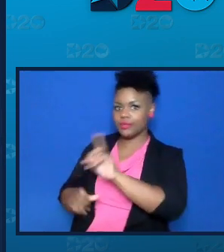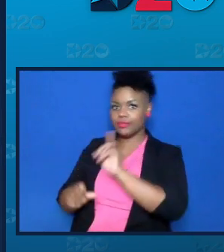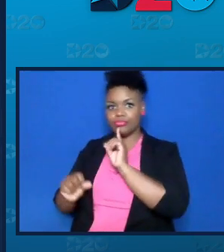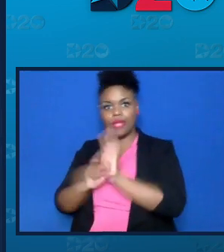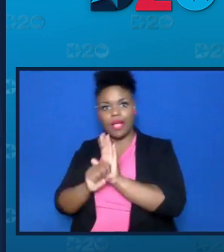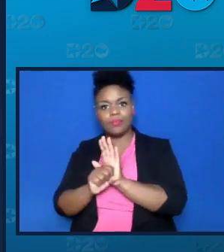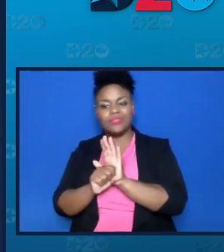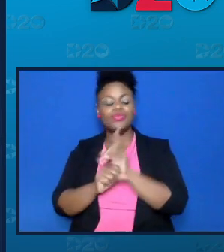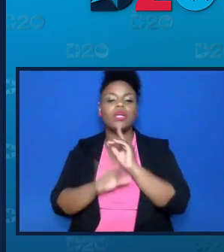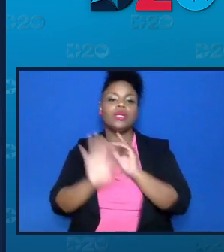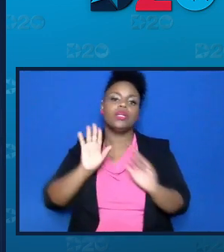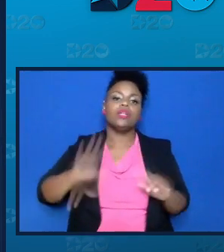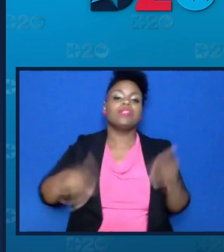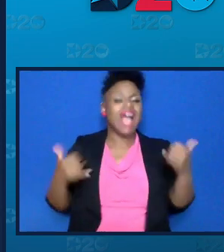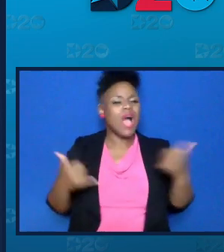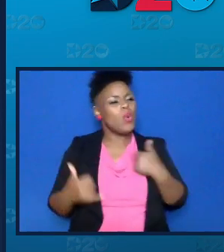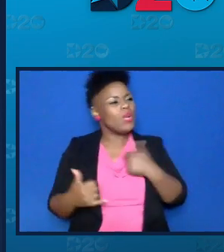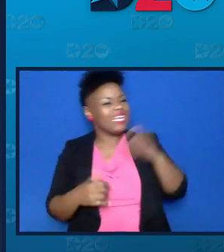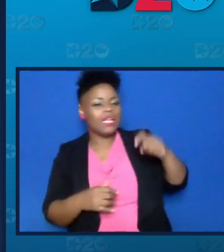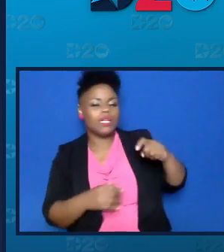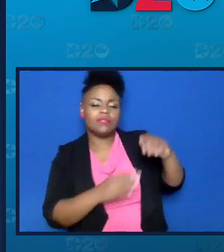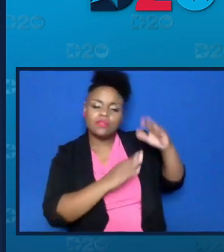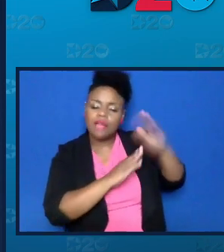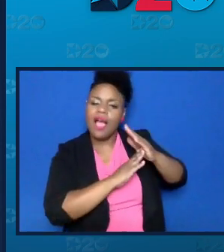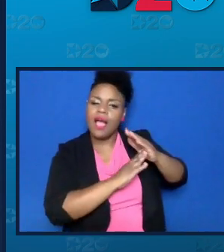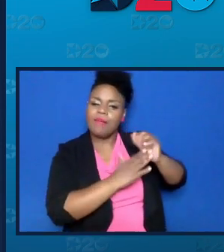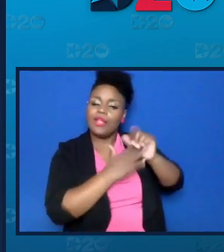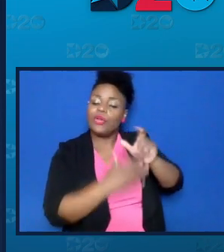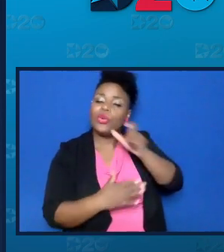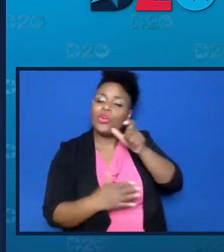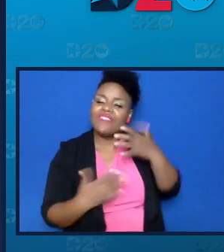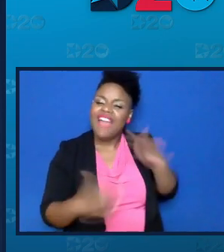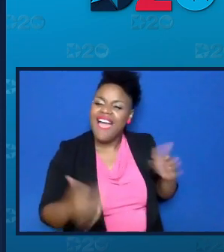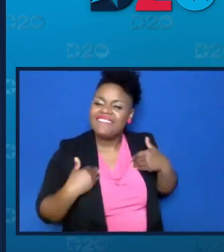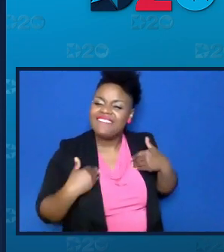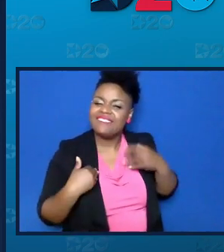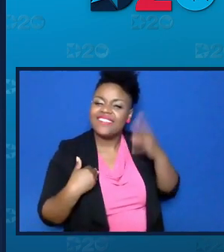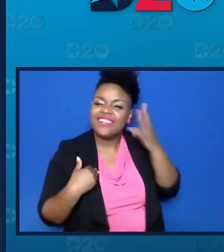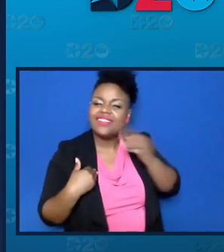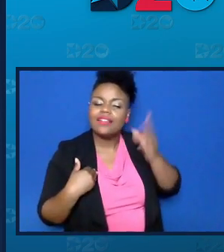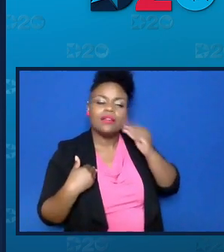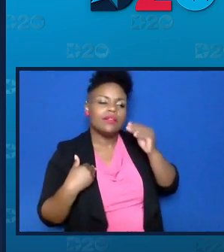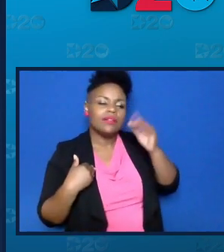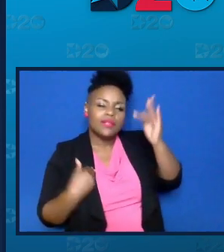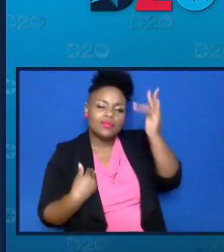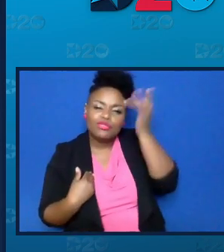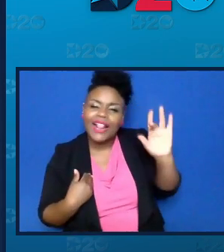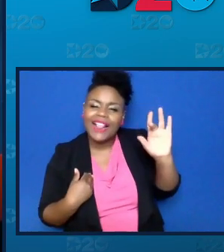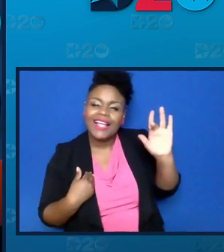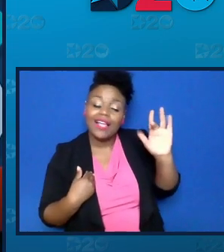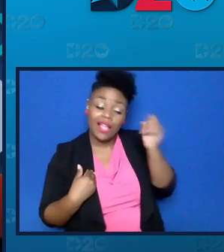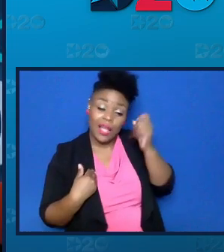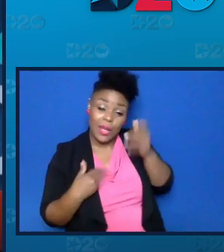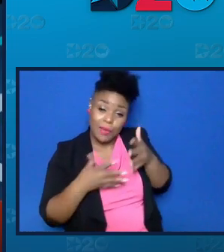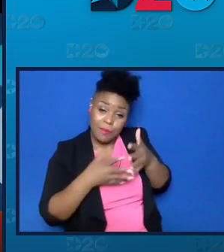and hardworking and intelligent, someone who understands the soul of the American people.